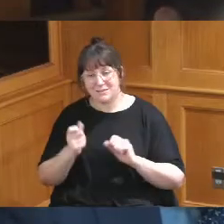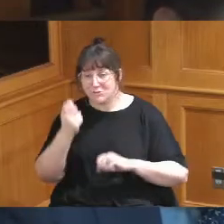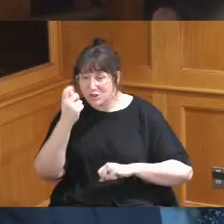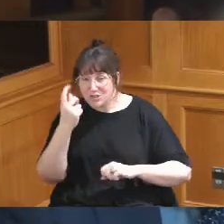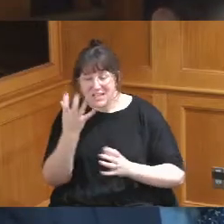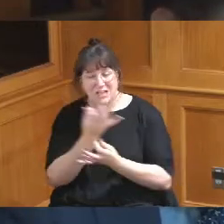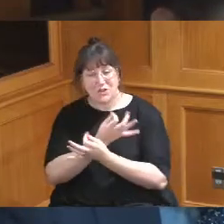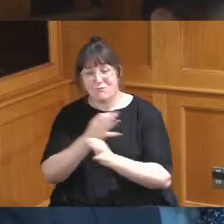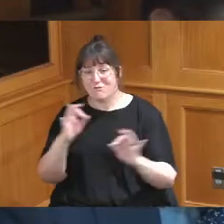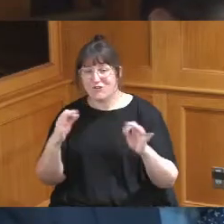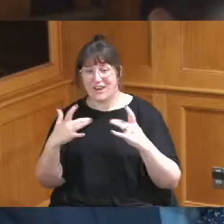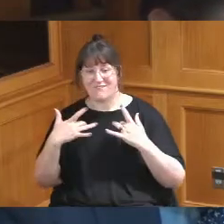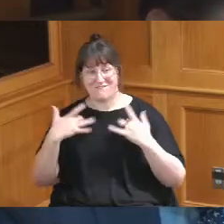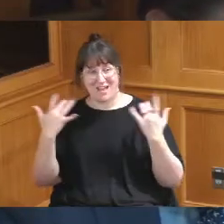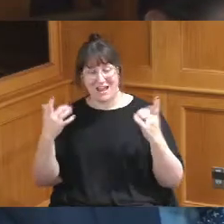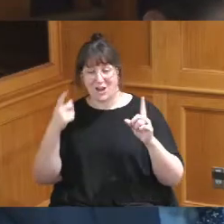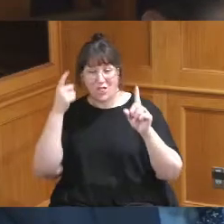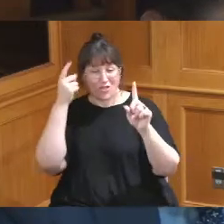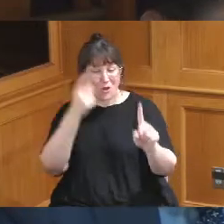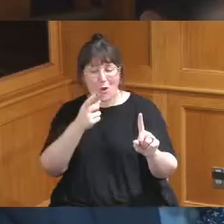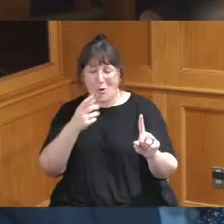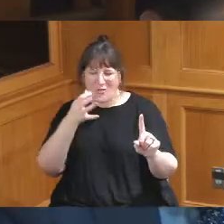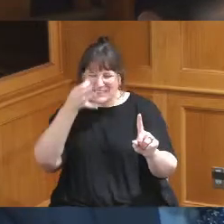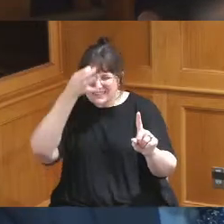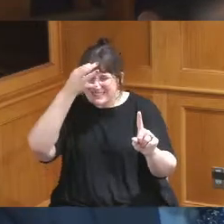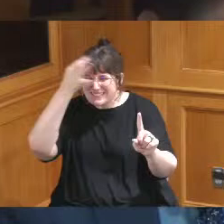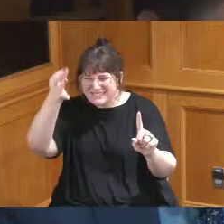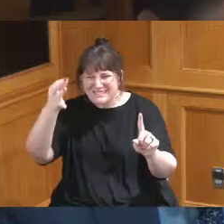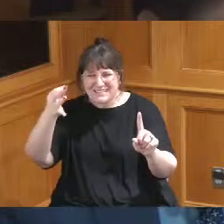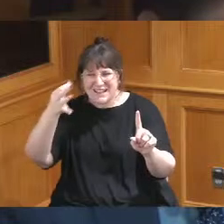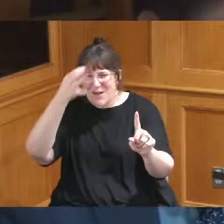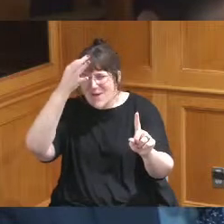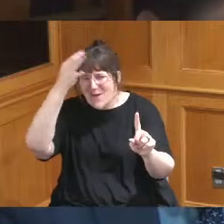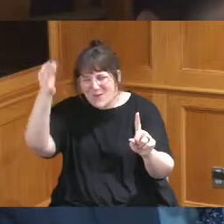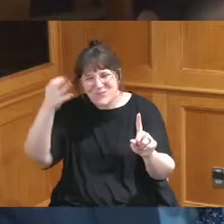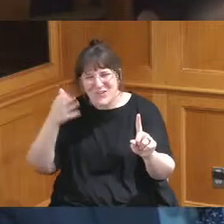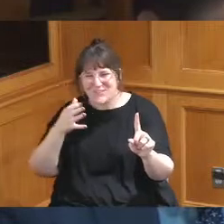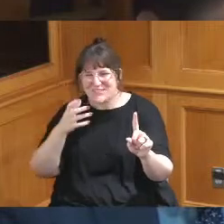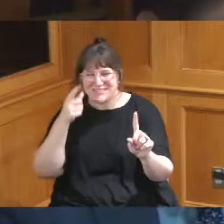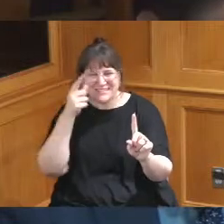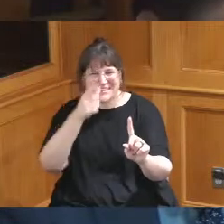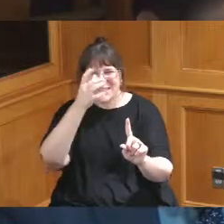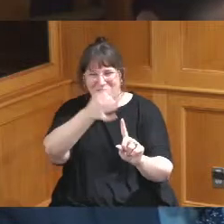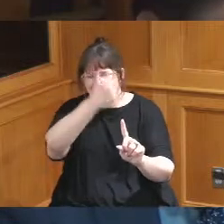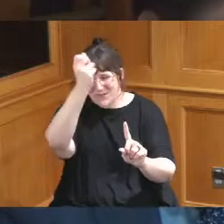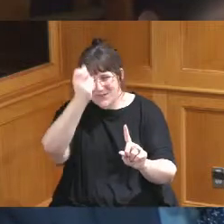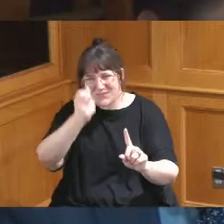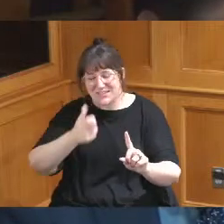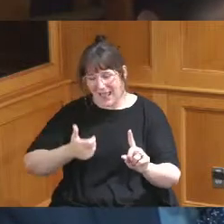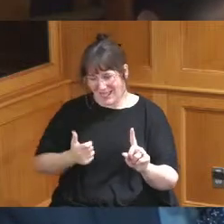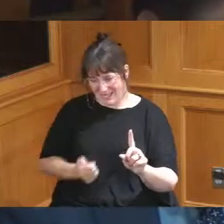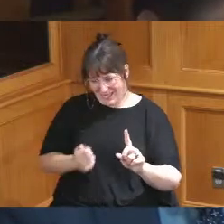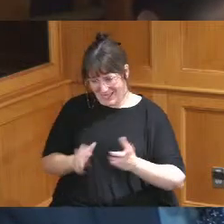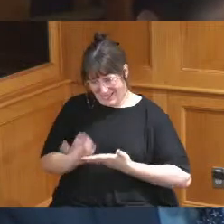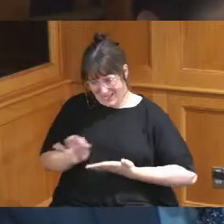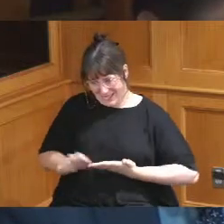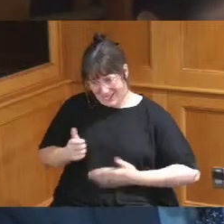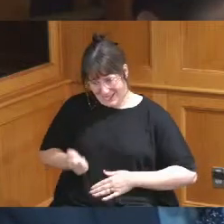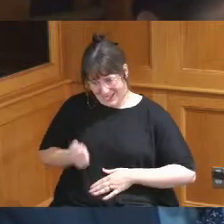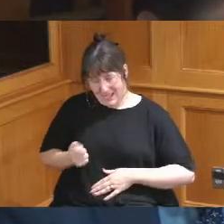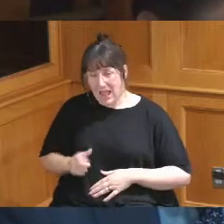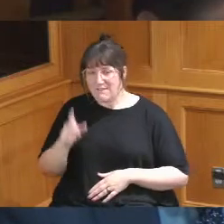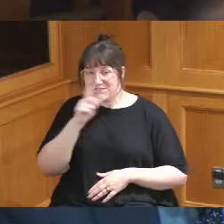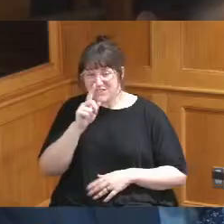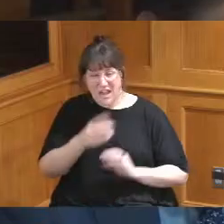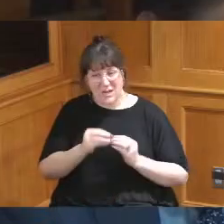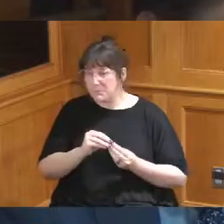free. And our goal is, we're almost there. Phil's gonna say we're almost there. We actually have clickers, so this is not fake numbers, these